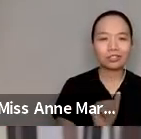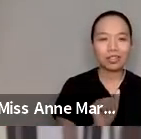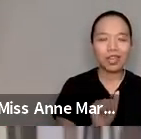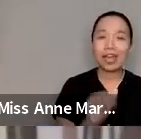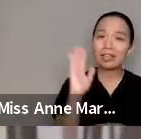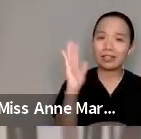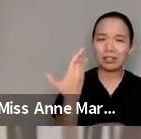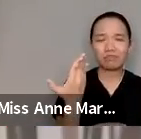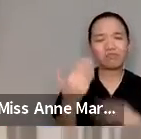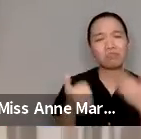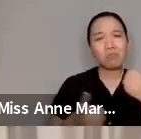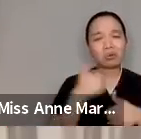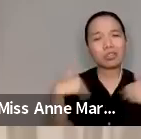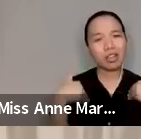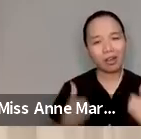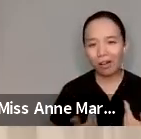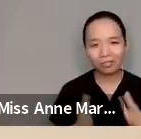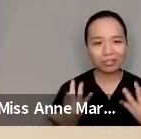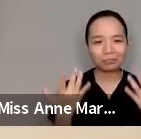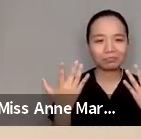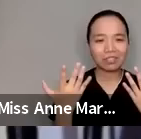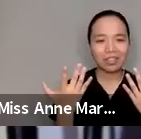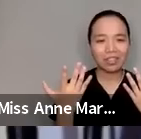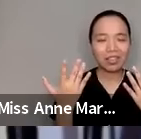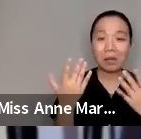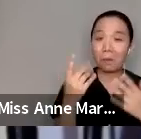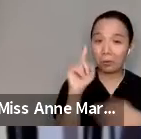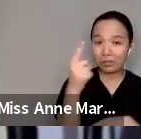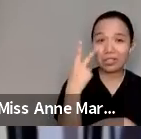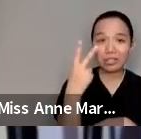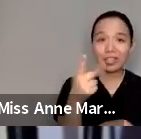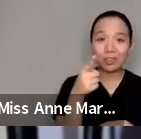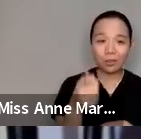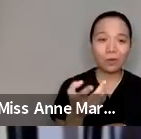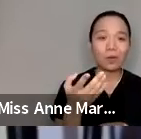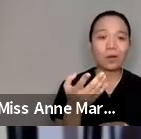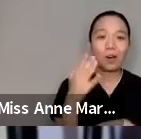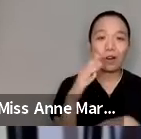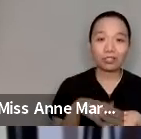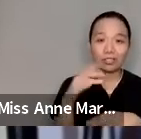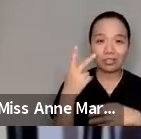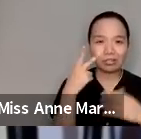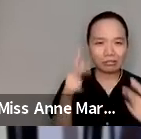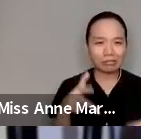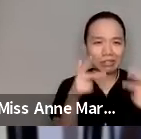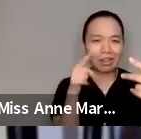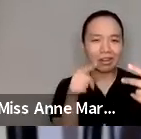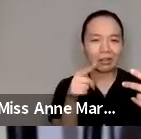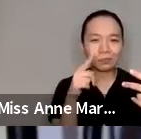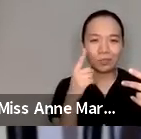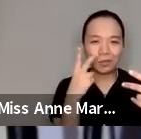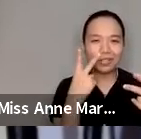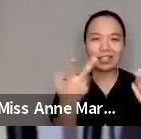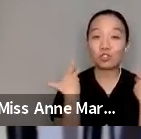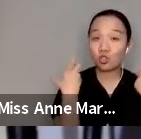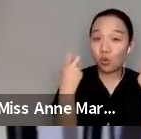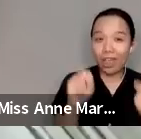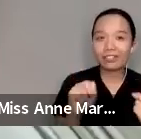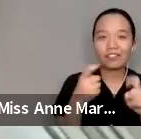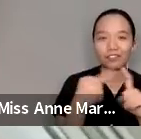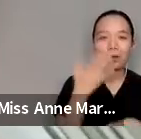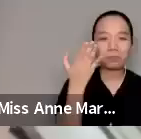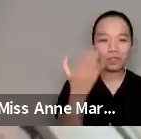that seem most daunting. In a time when we can only see you through a screen, Know that we get the most strength from